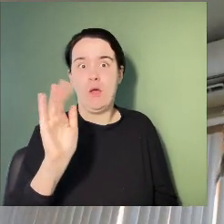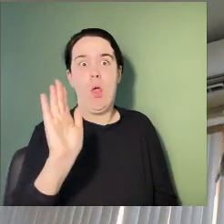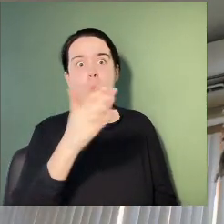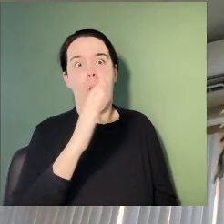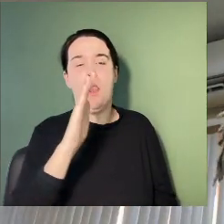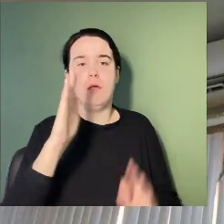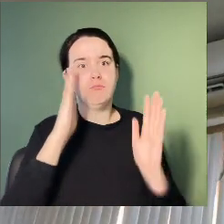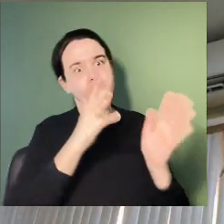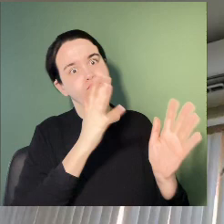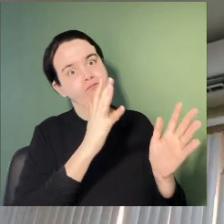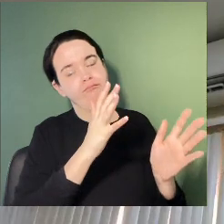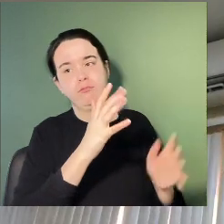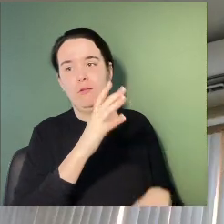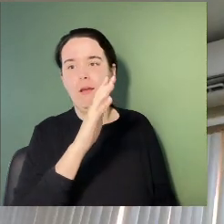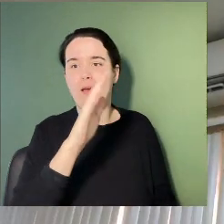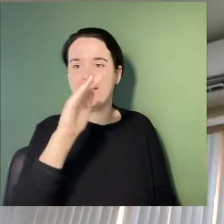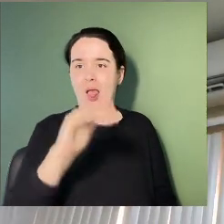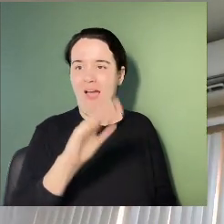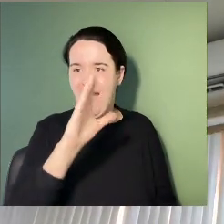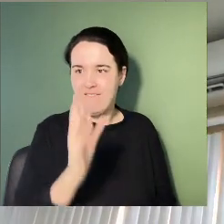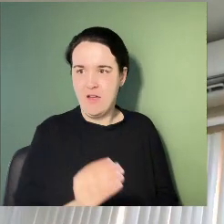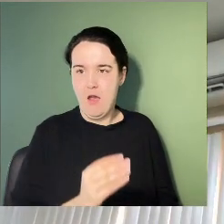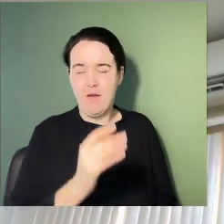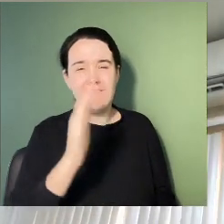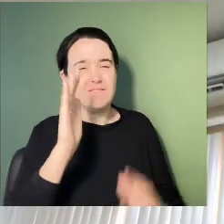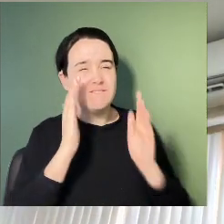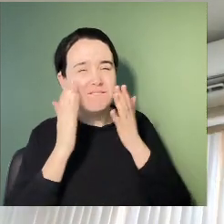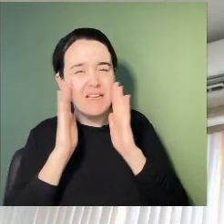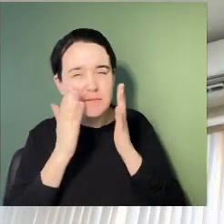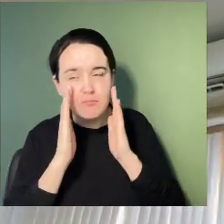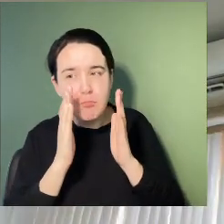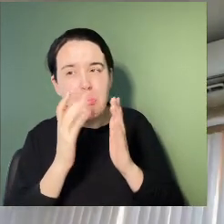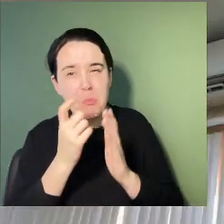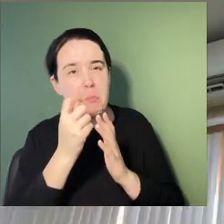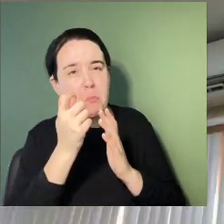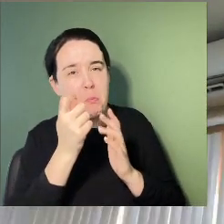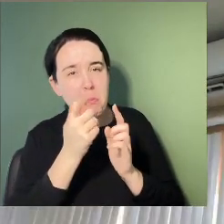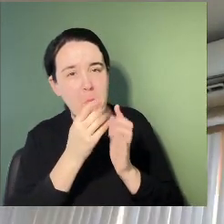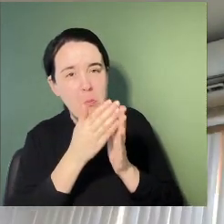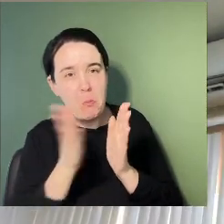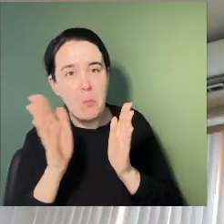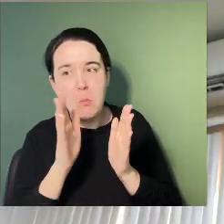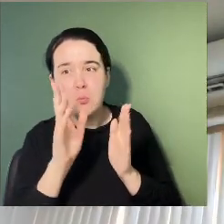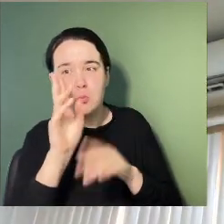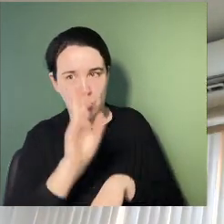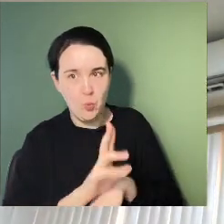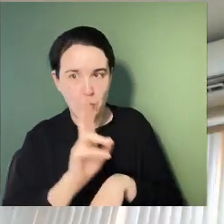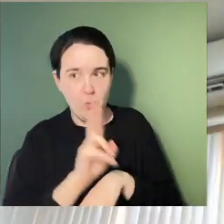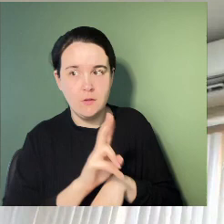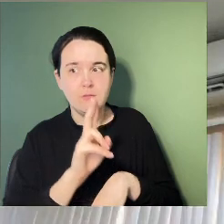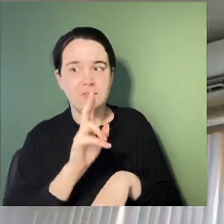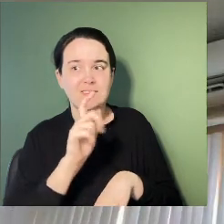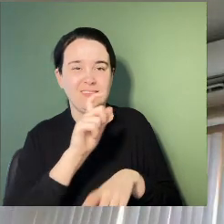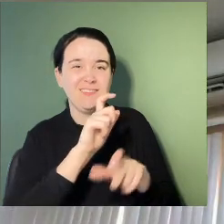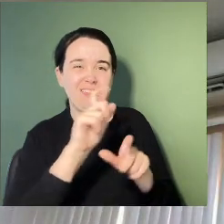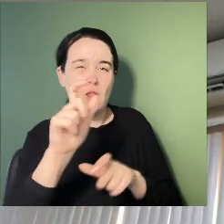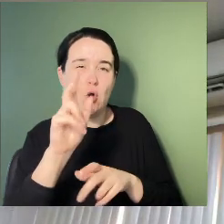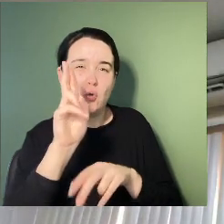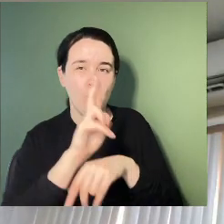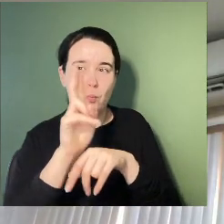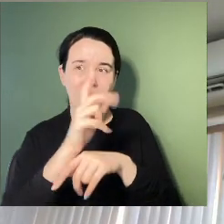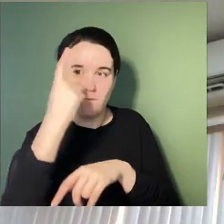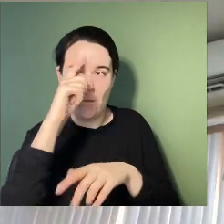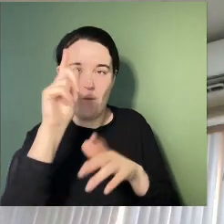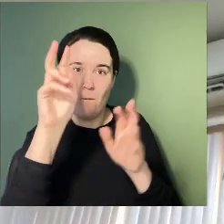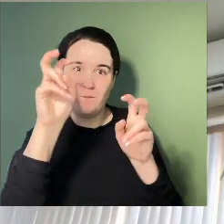on the rest of the continent, for example, Facebook is also still widely used, for example. And at least for my vote